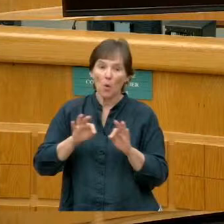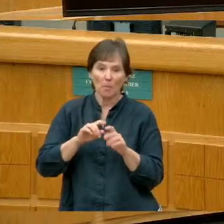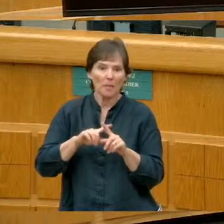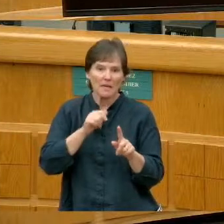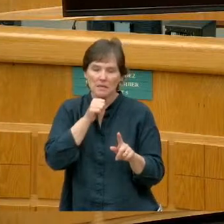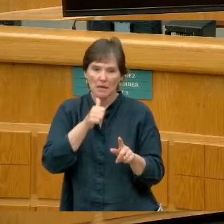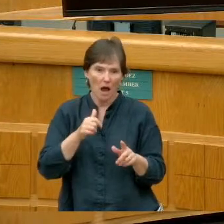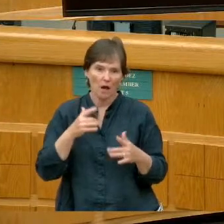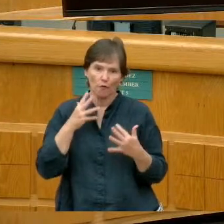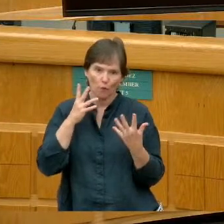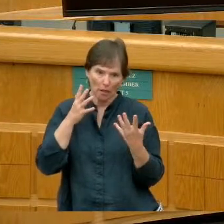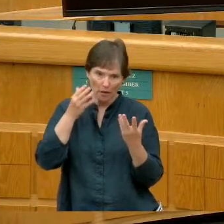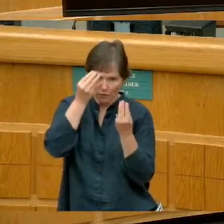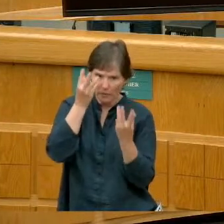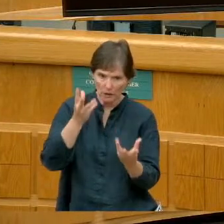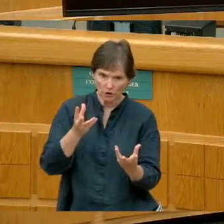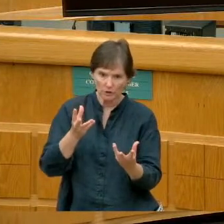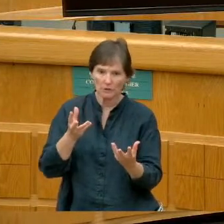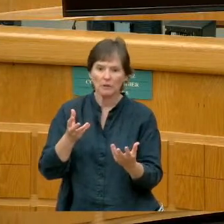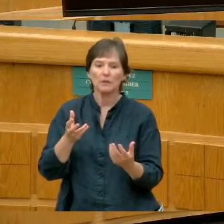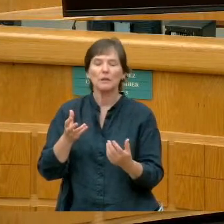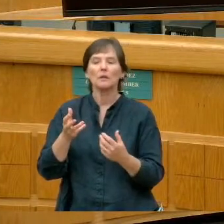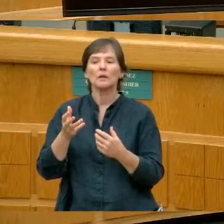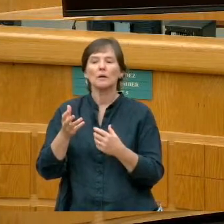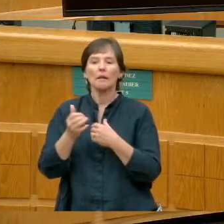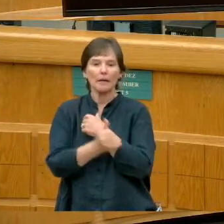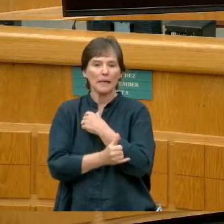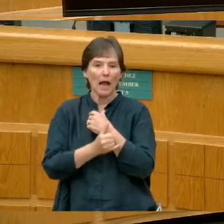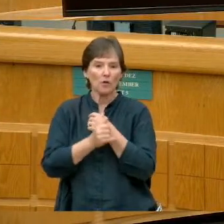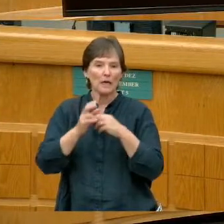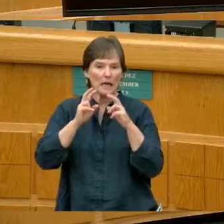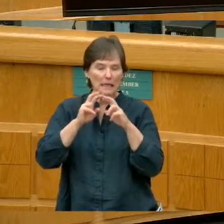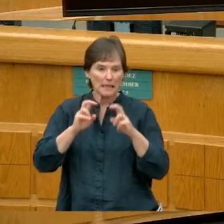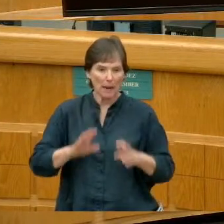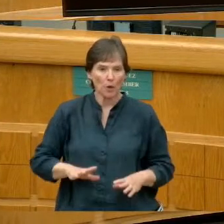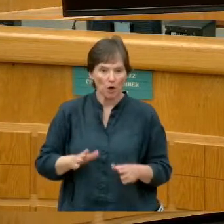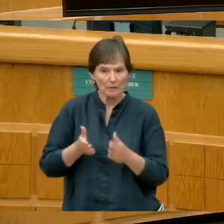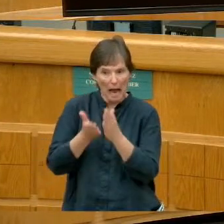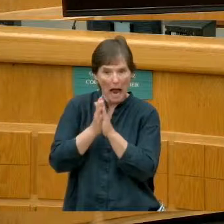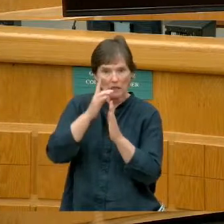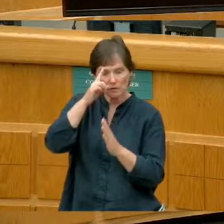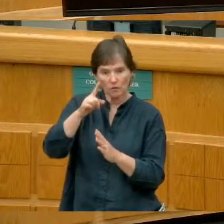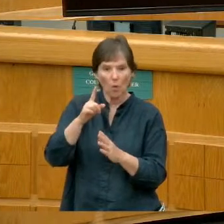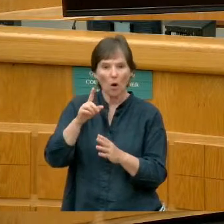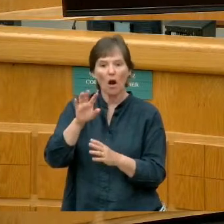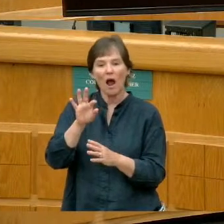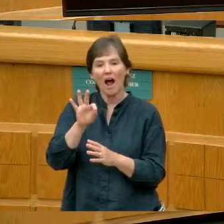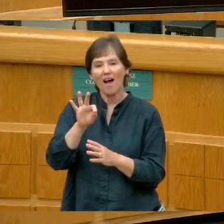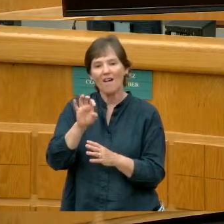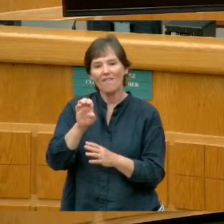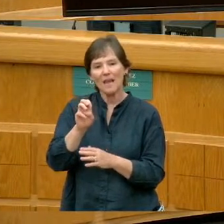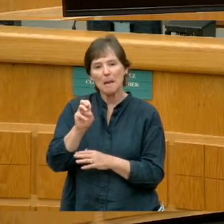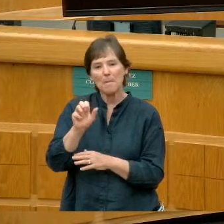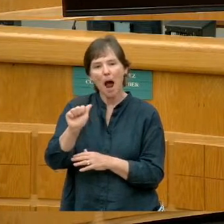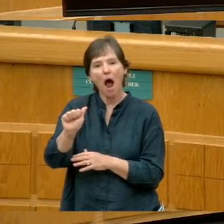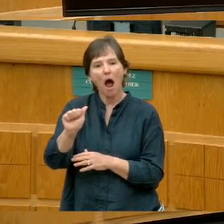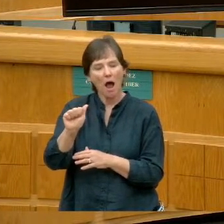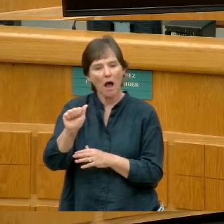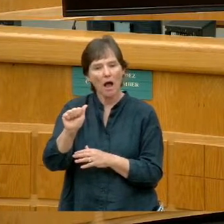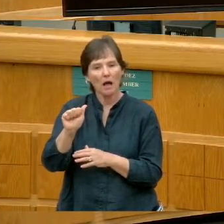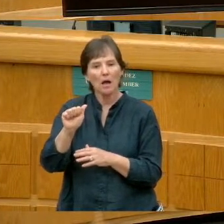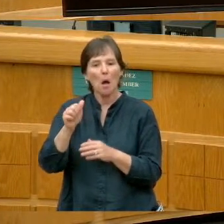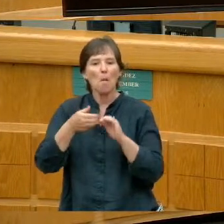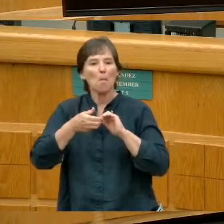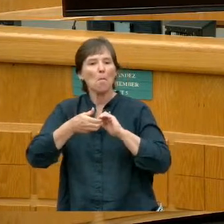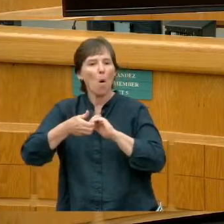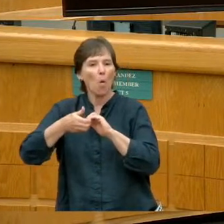forwarded this request to the state for a FEMA mobile morgue unit. This is essentially a refrigerated trailer which can